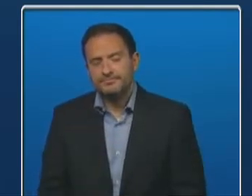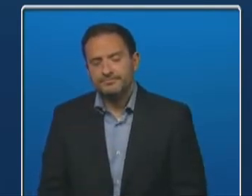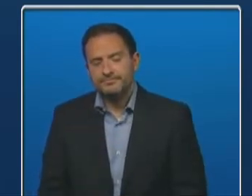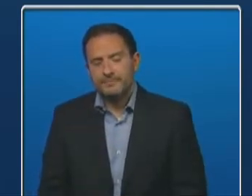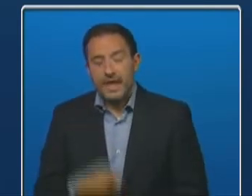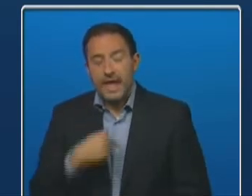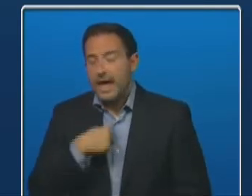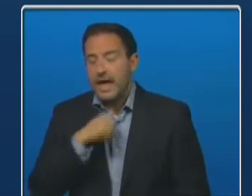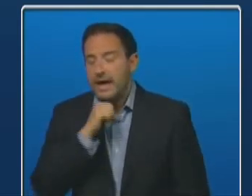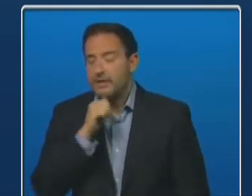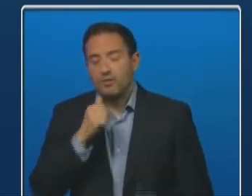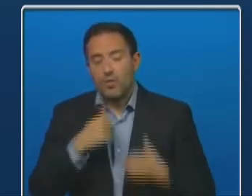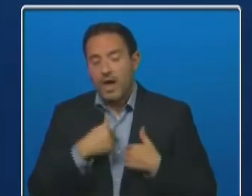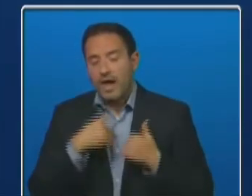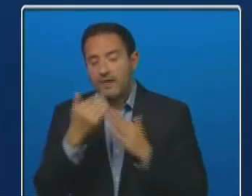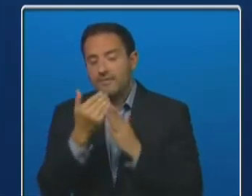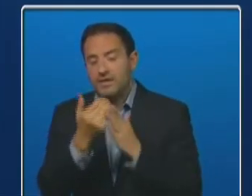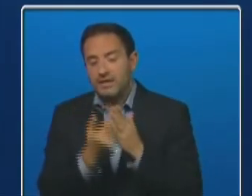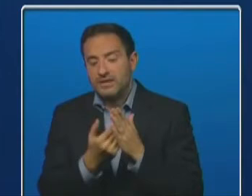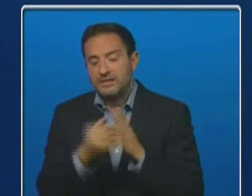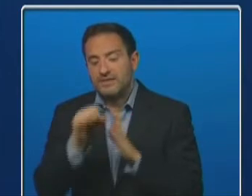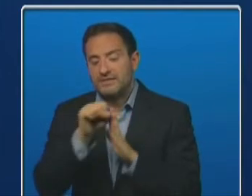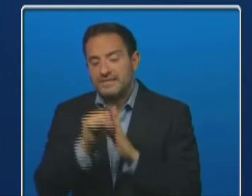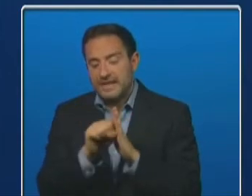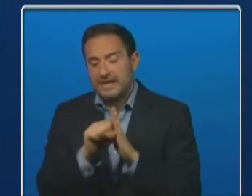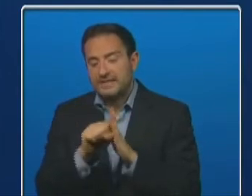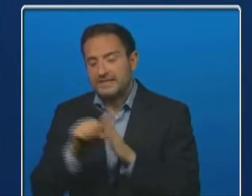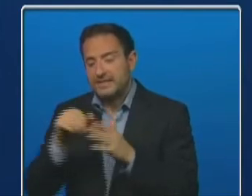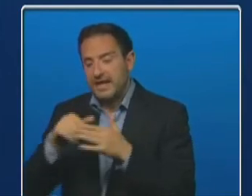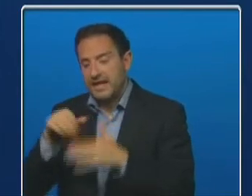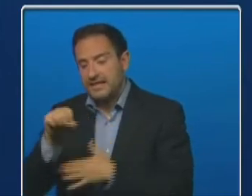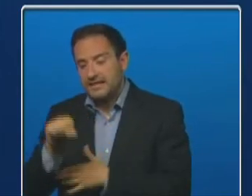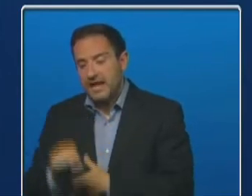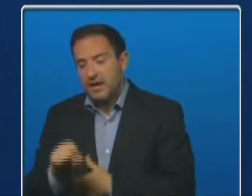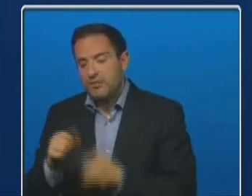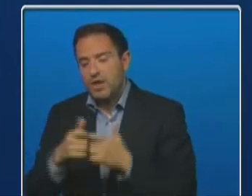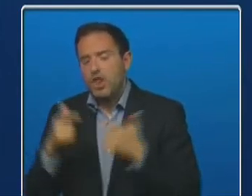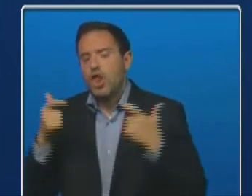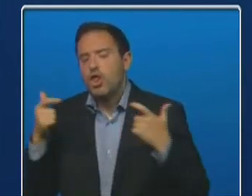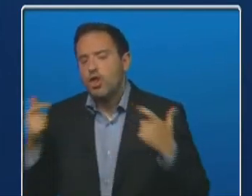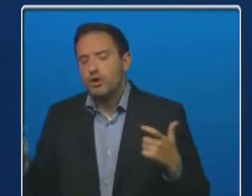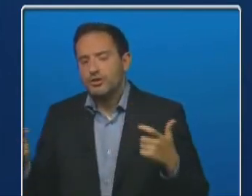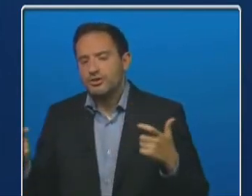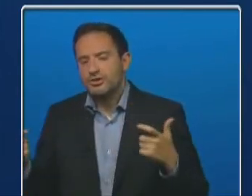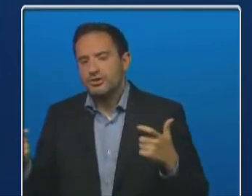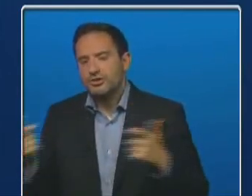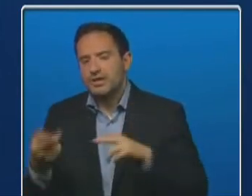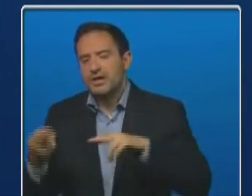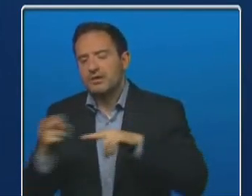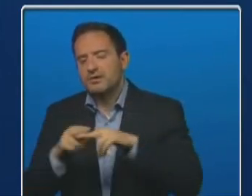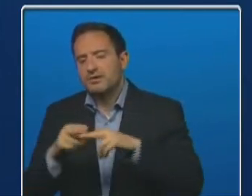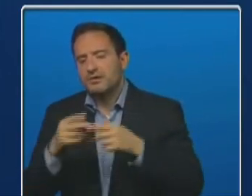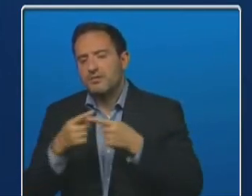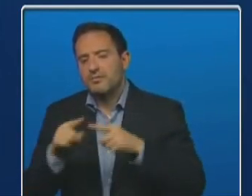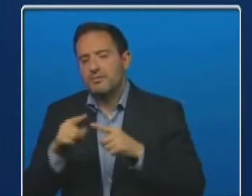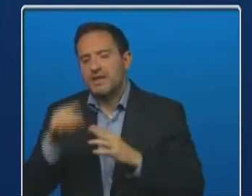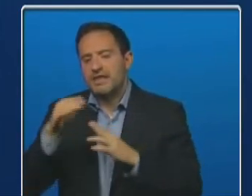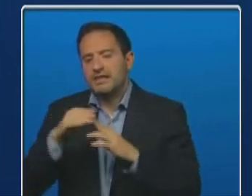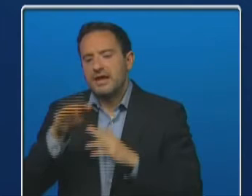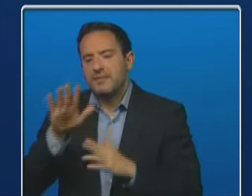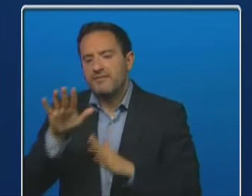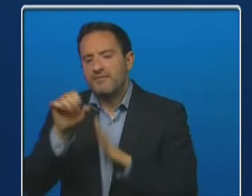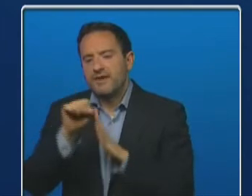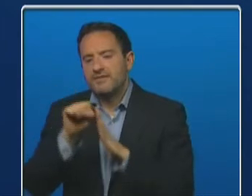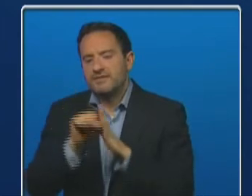I don't have the list of the states within the South that had the largest increase, but I do have the top 5 states that